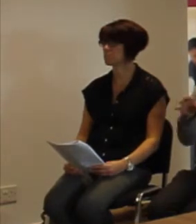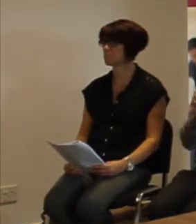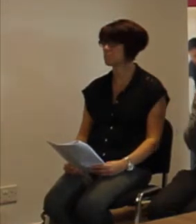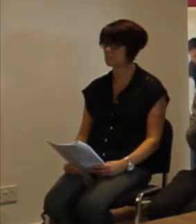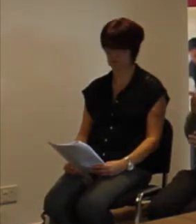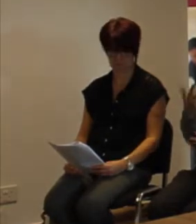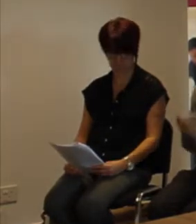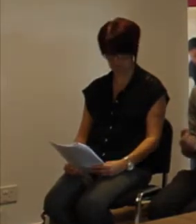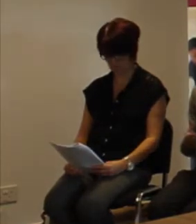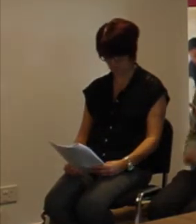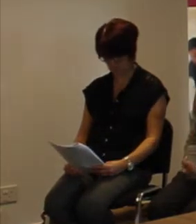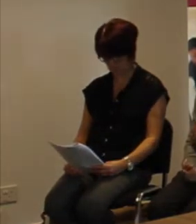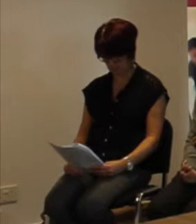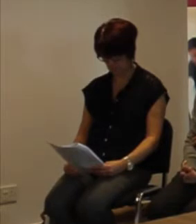copy.